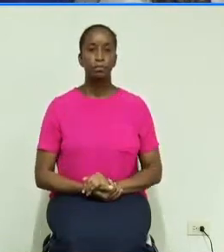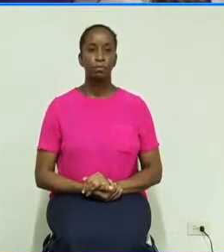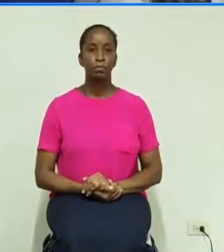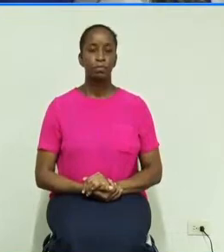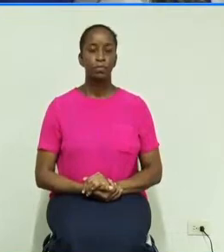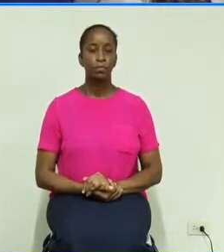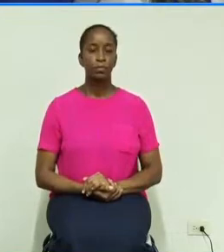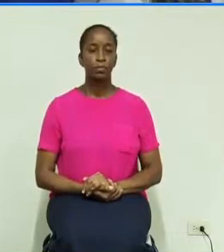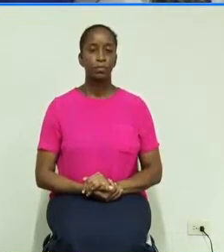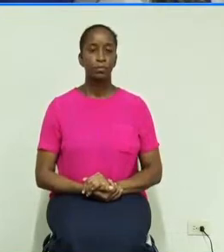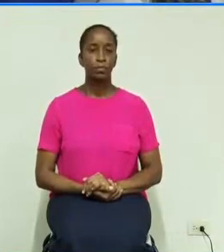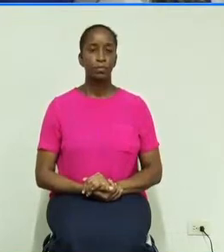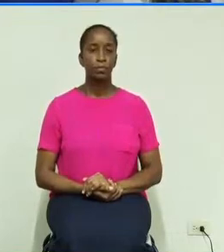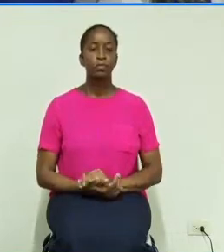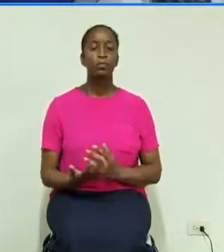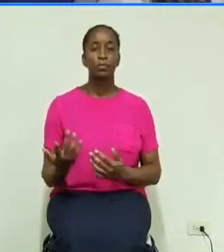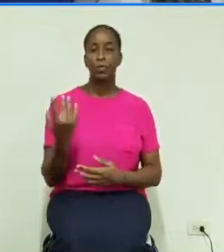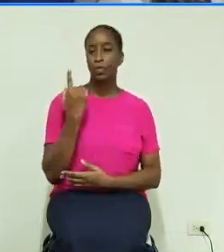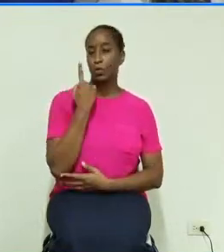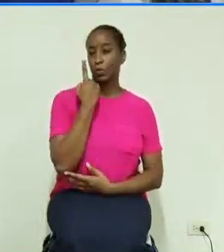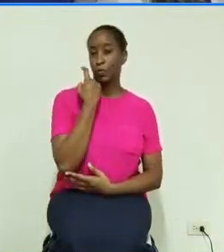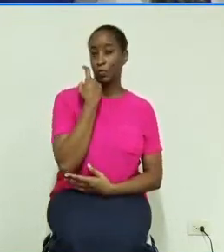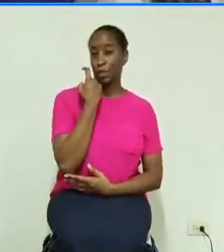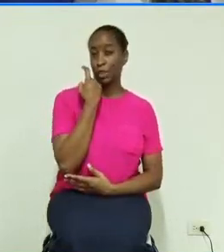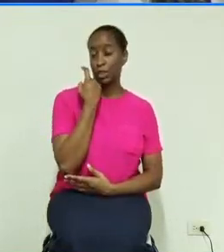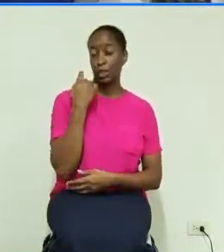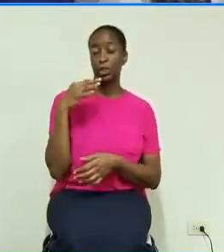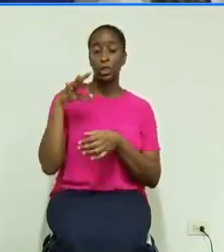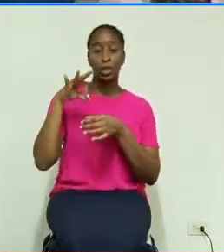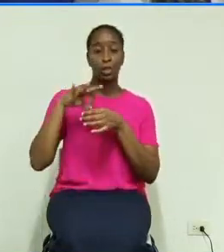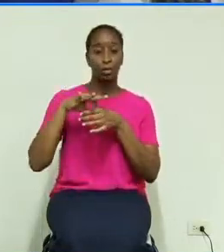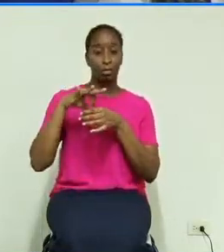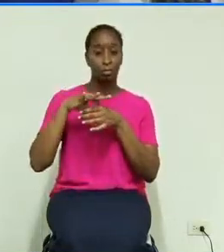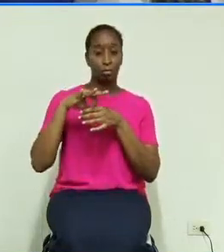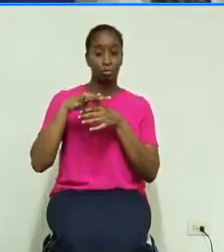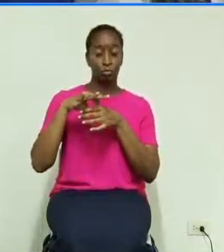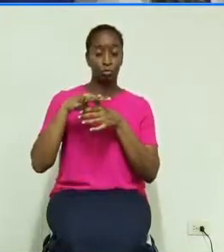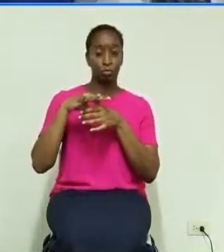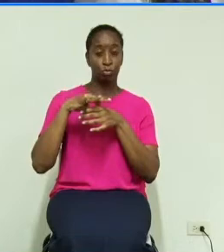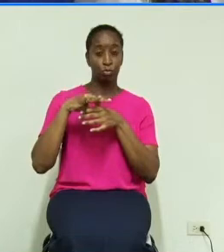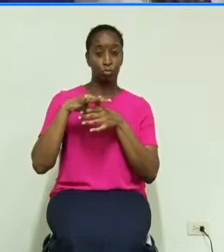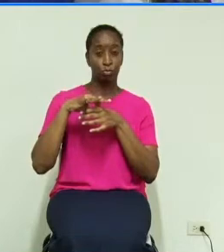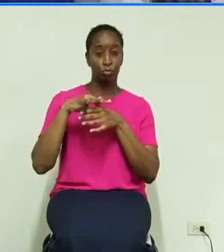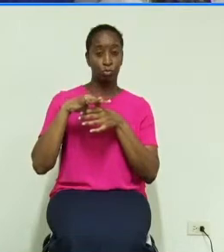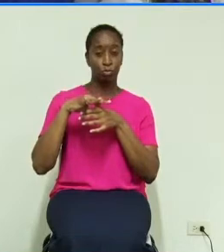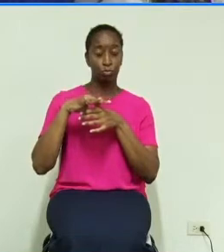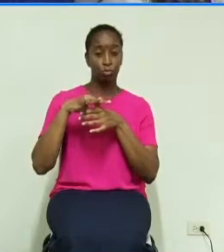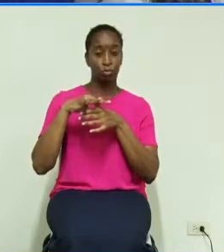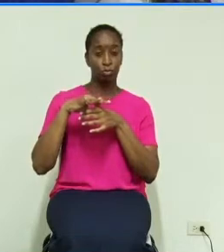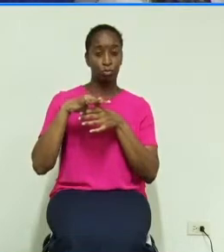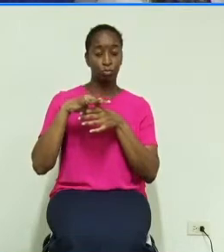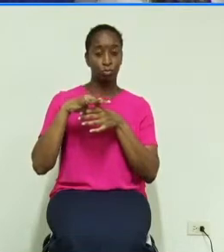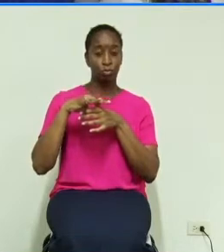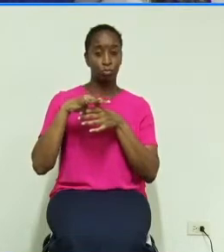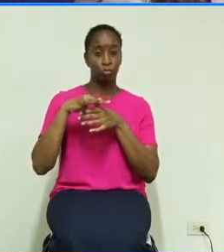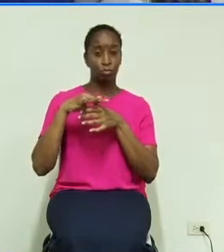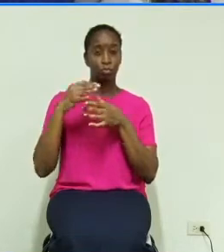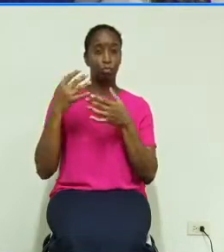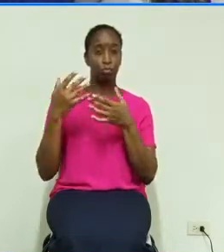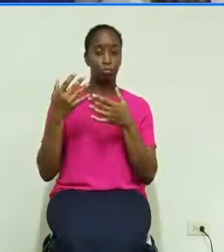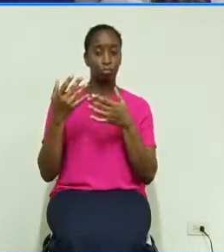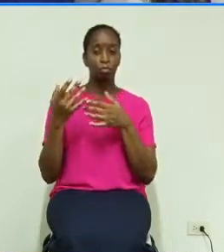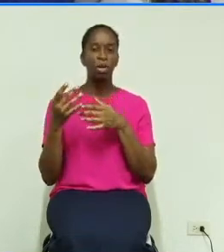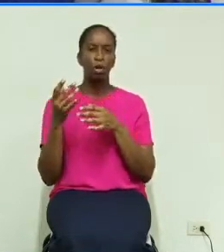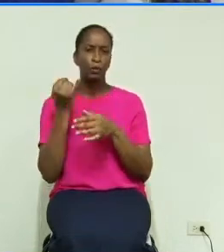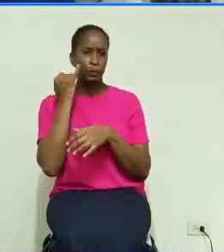So we've just concluded the election, each side has 15, and we have a major constitutional crisis on our